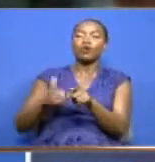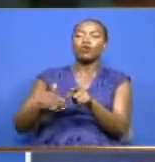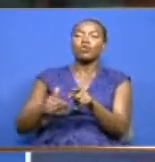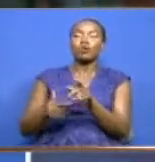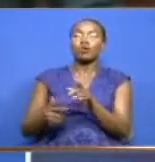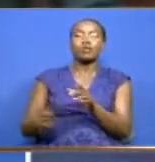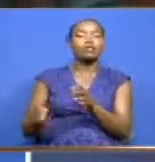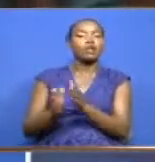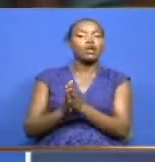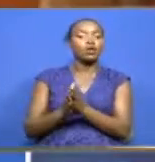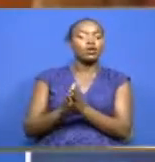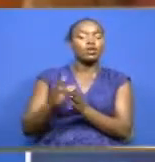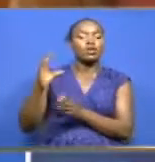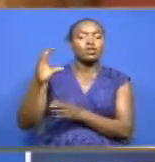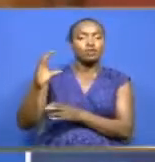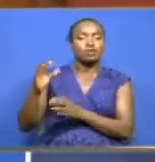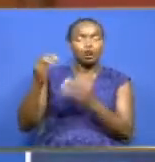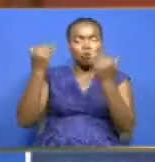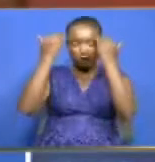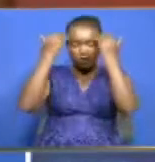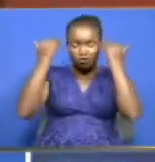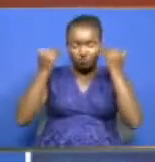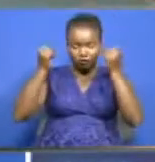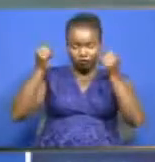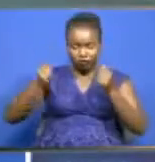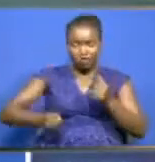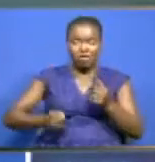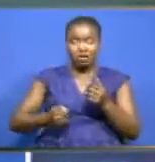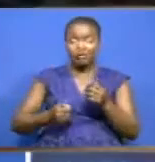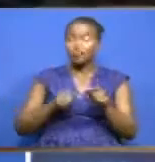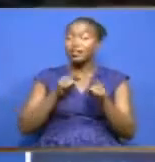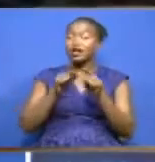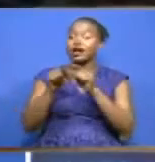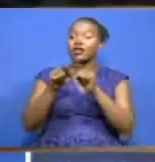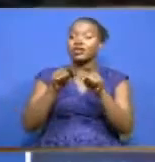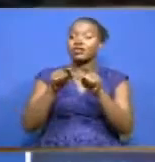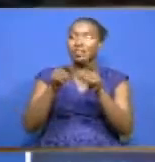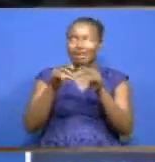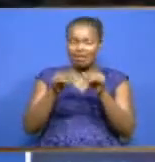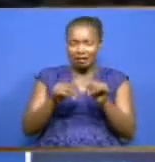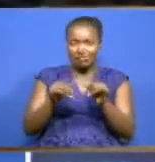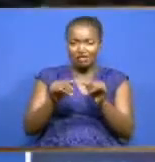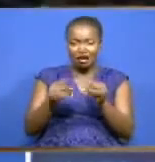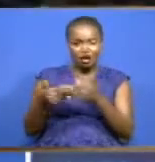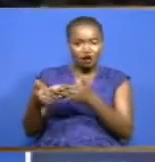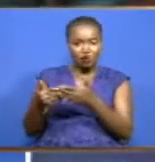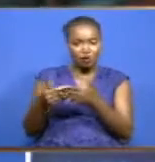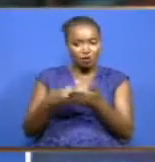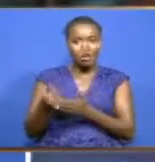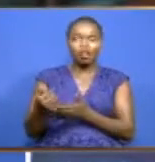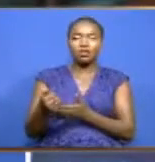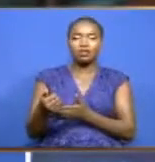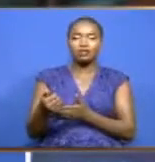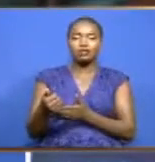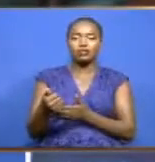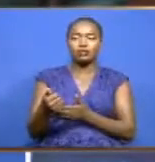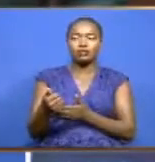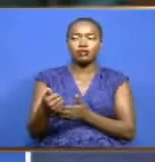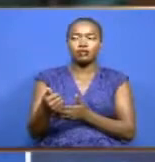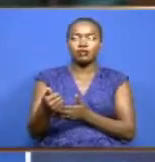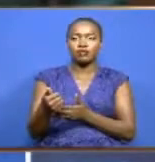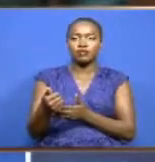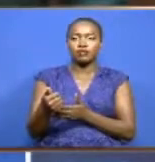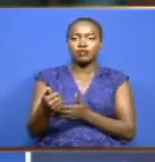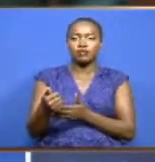before Senior Principal Magistrate Bernard Choi of accusations of attempted child trafficking. In an investigative